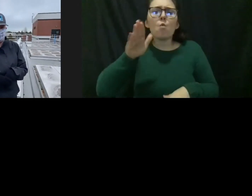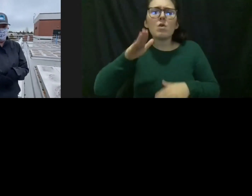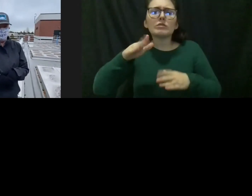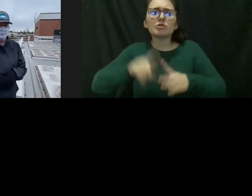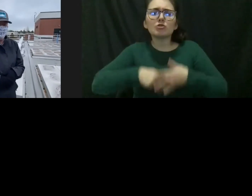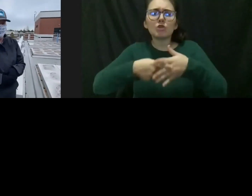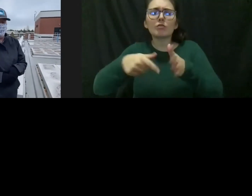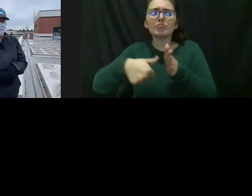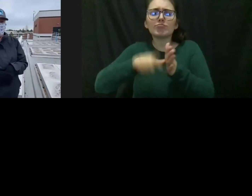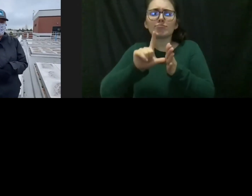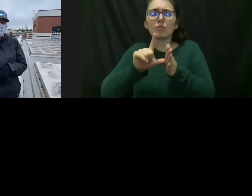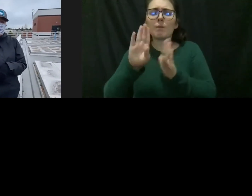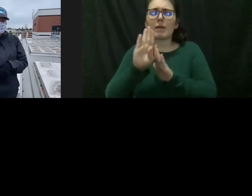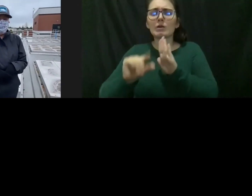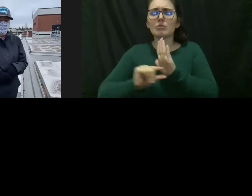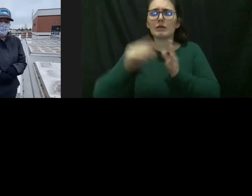information.